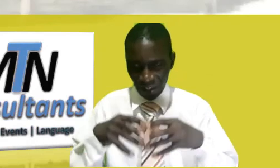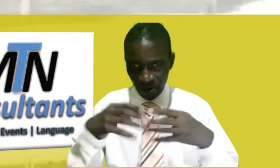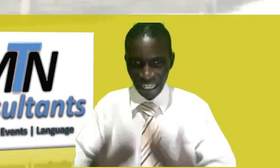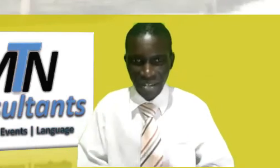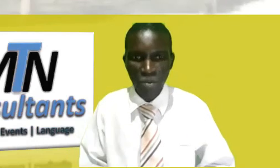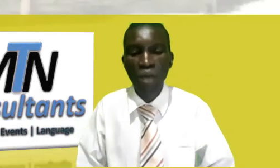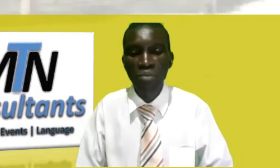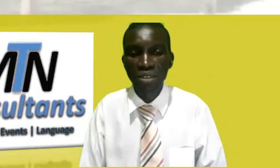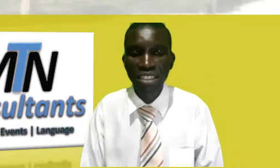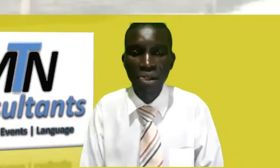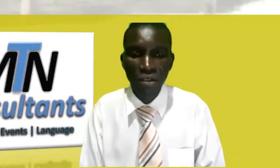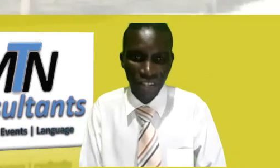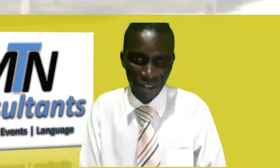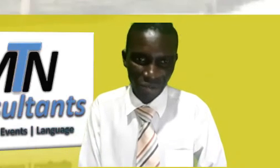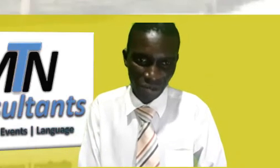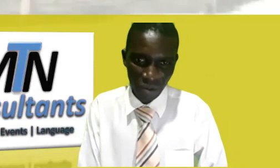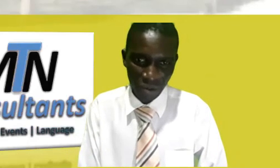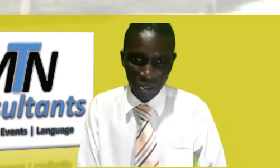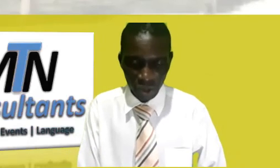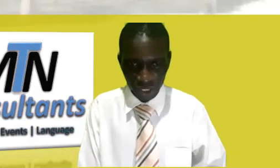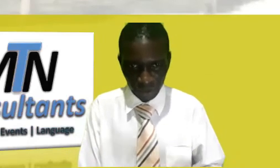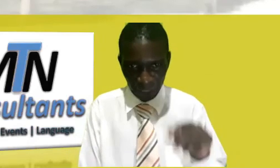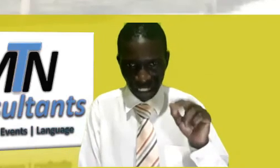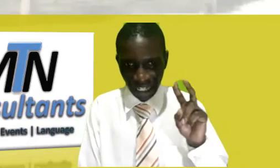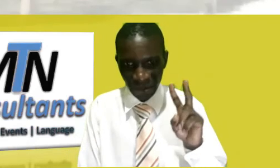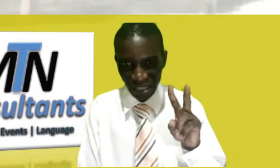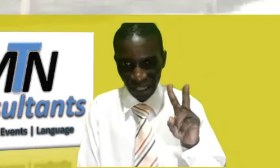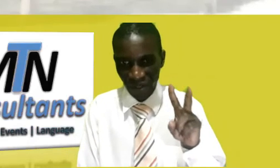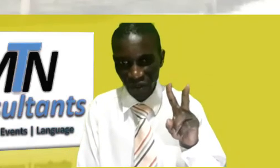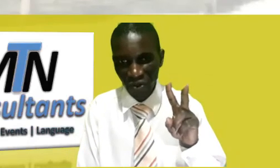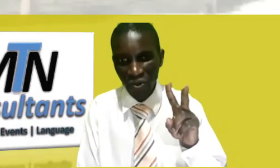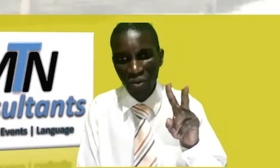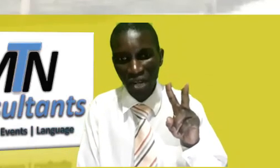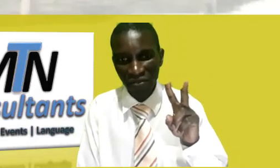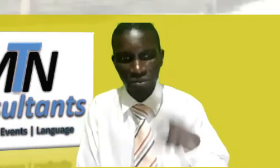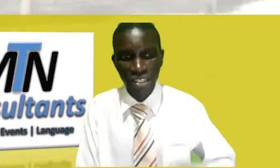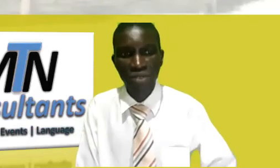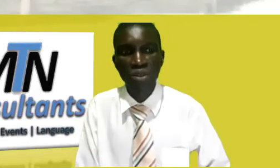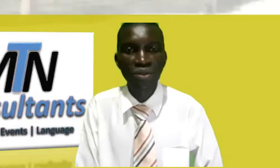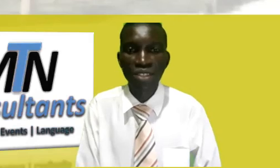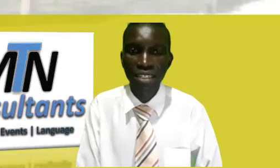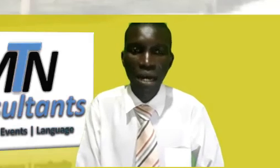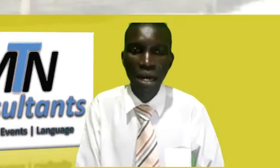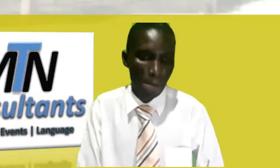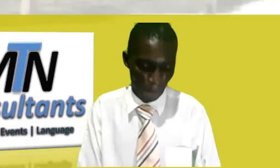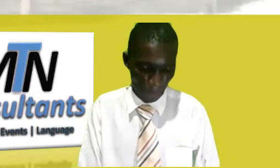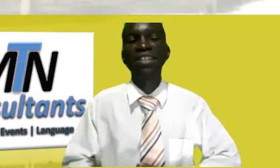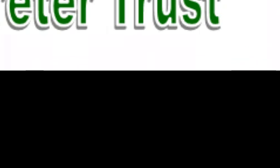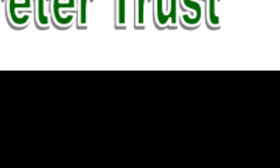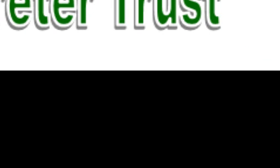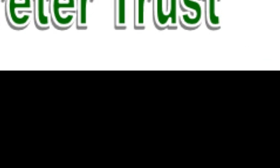and then you learn more about deaf people. So basically, those are the two platforms that we are using now.